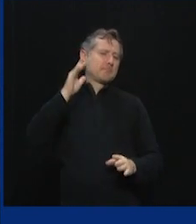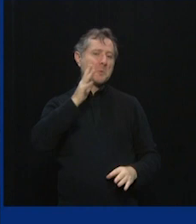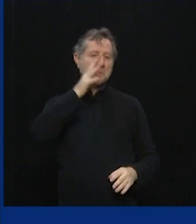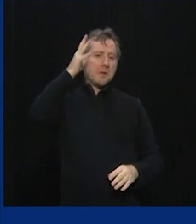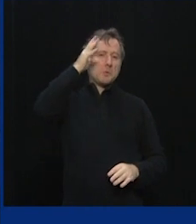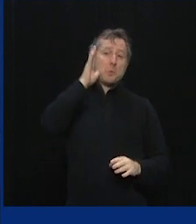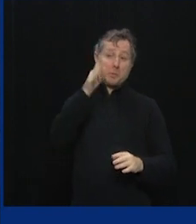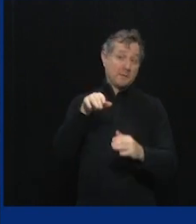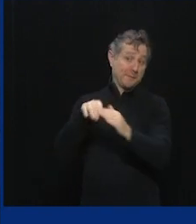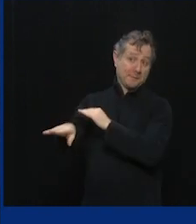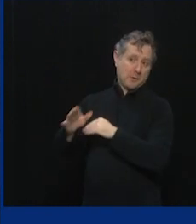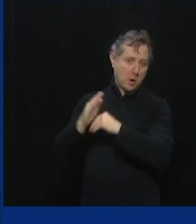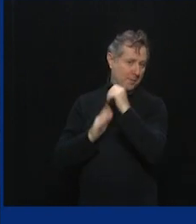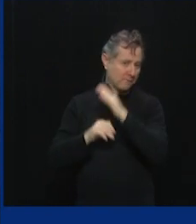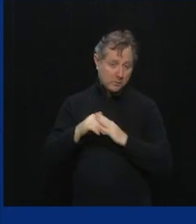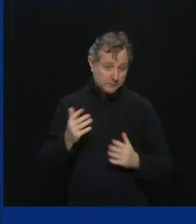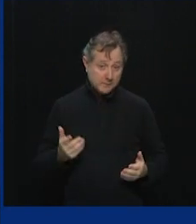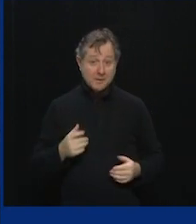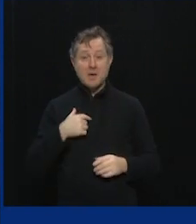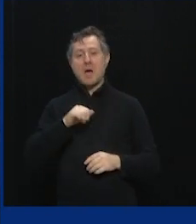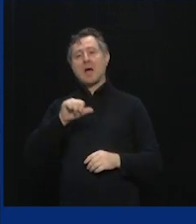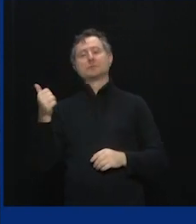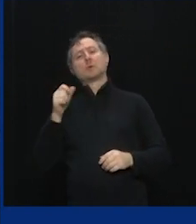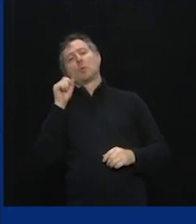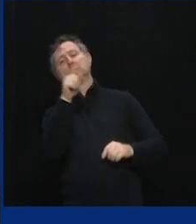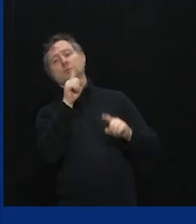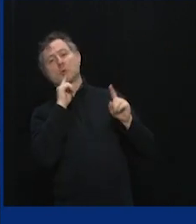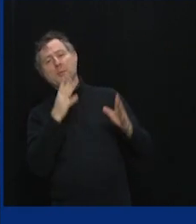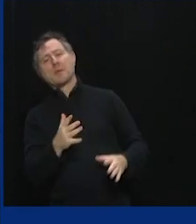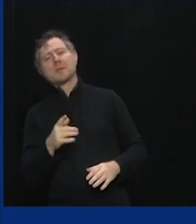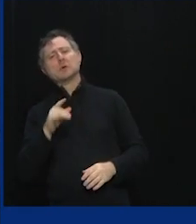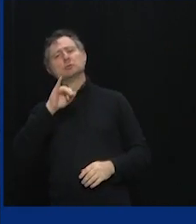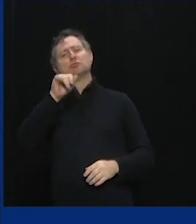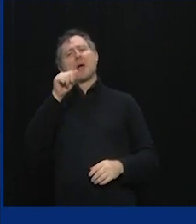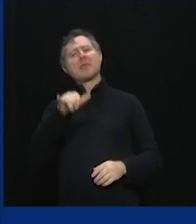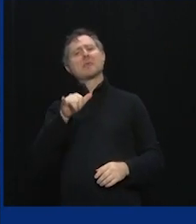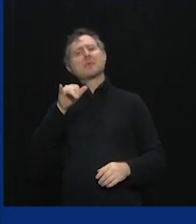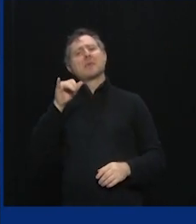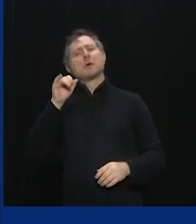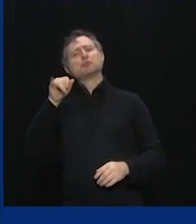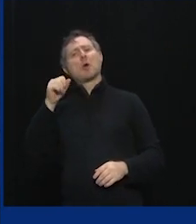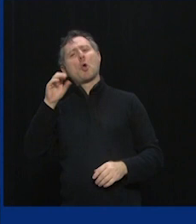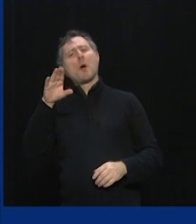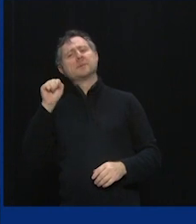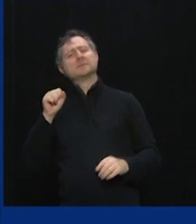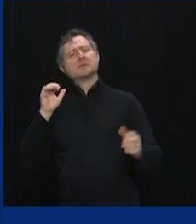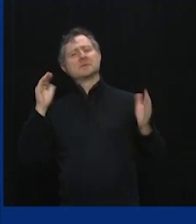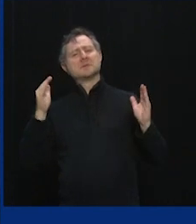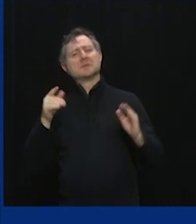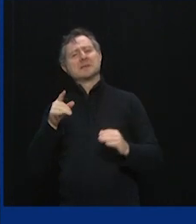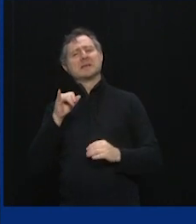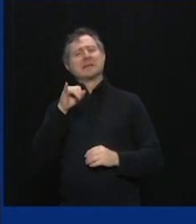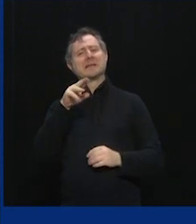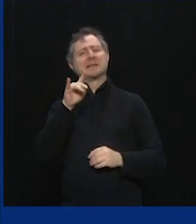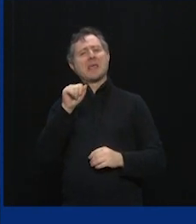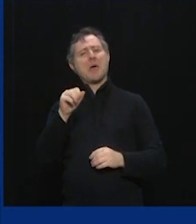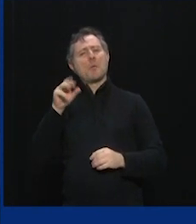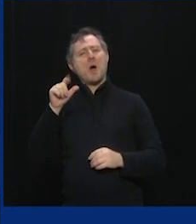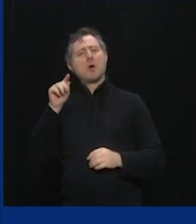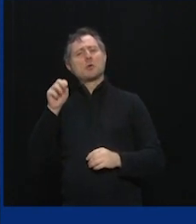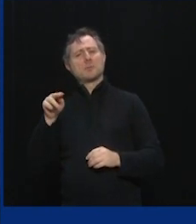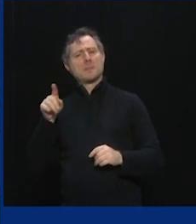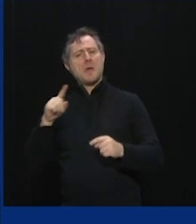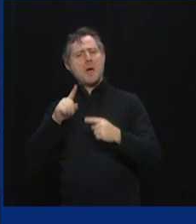Jacobs, given his analogy over India Walton and David Duke and his previous statements that he was